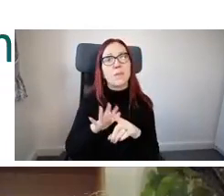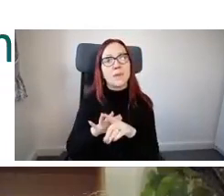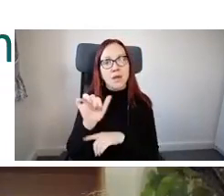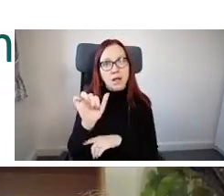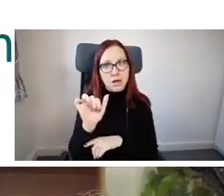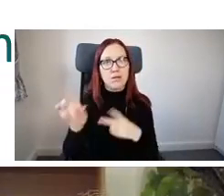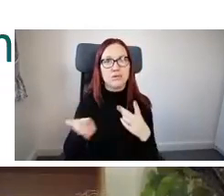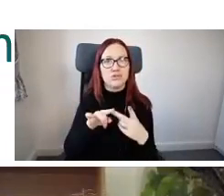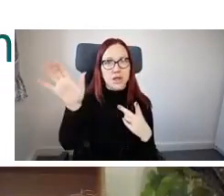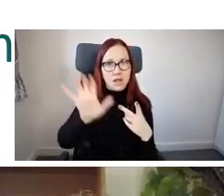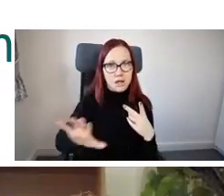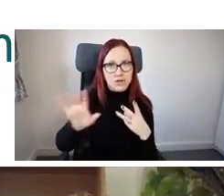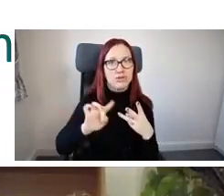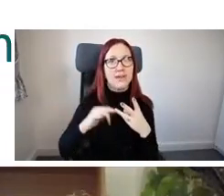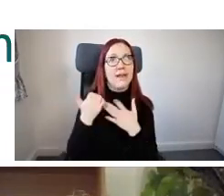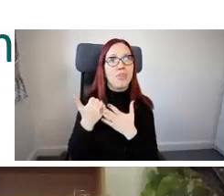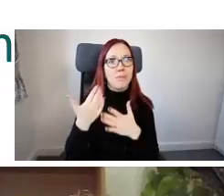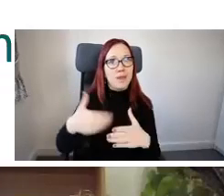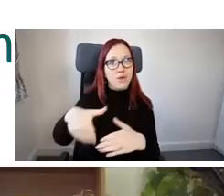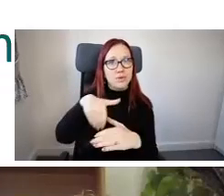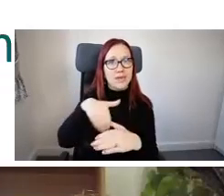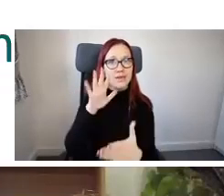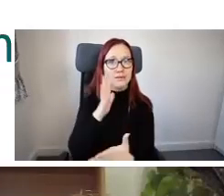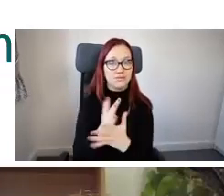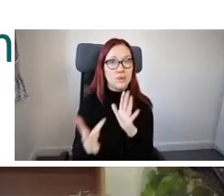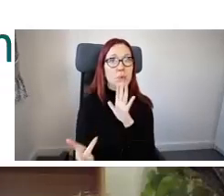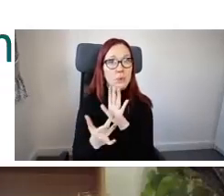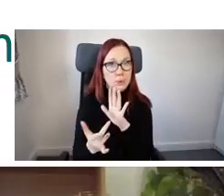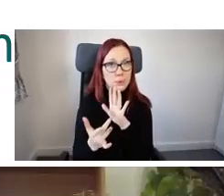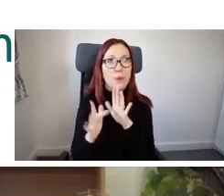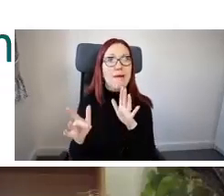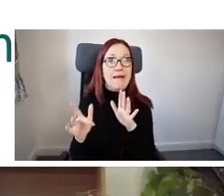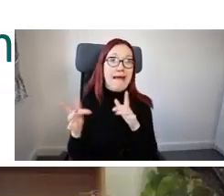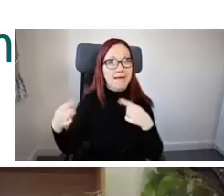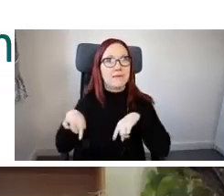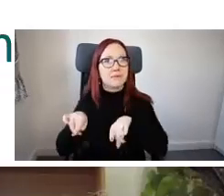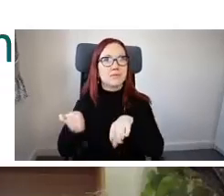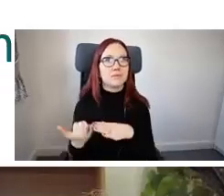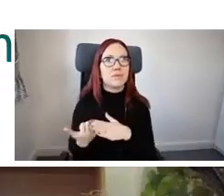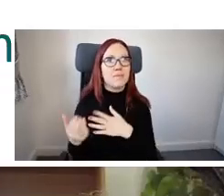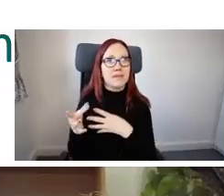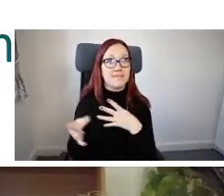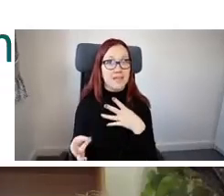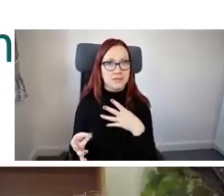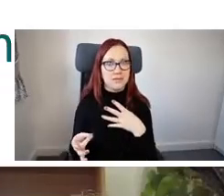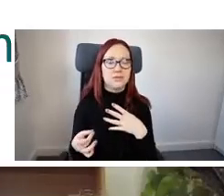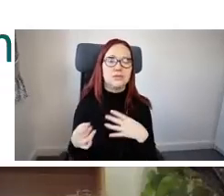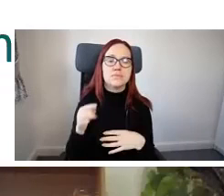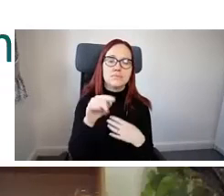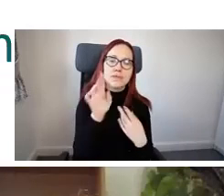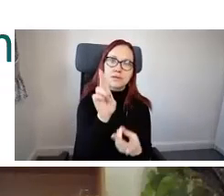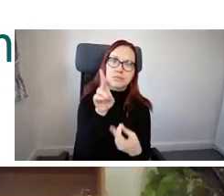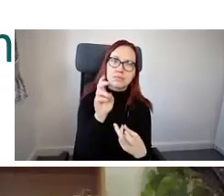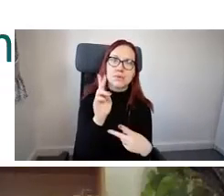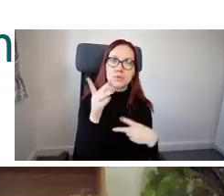therapy context are extremely important and potentially limiting factors. So we've pulled out 2 examples here that came